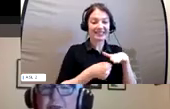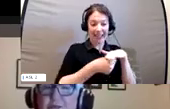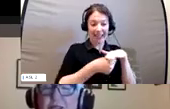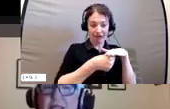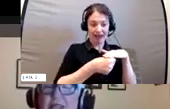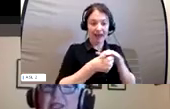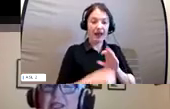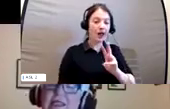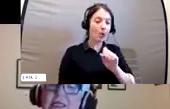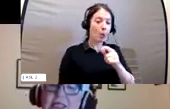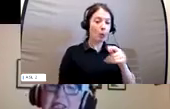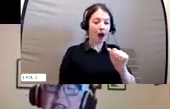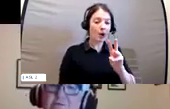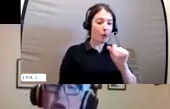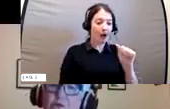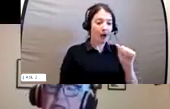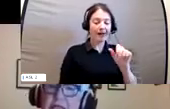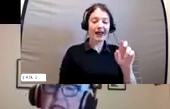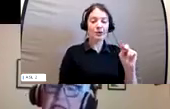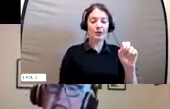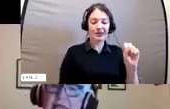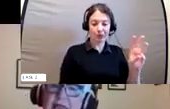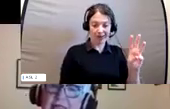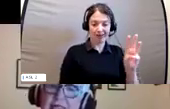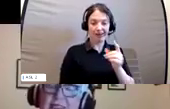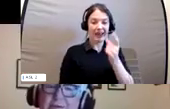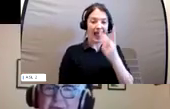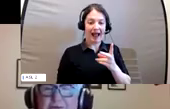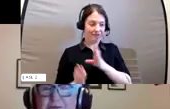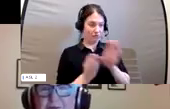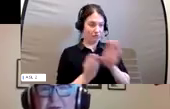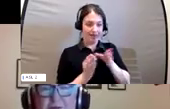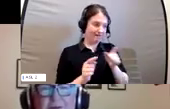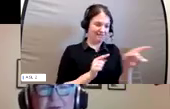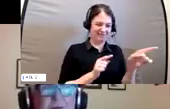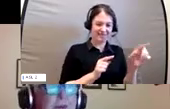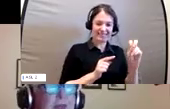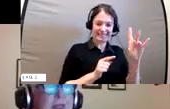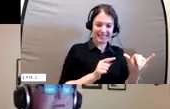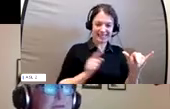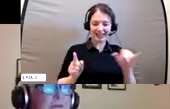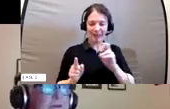is halfway between Sydney and Melbourne inland.